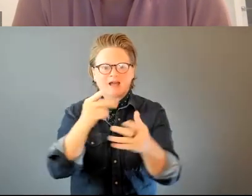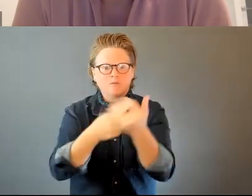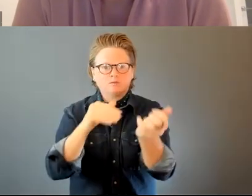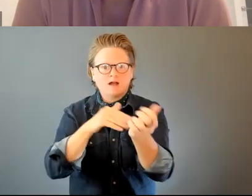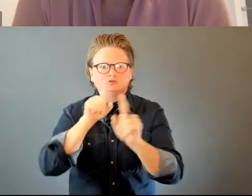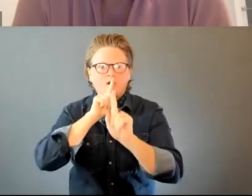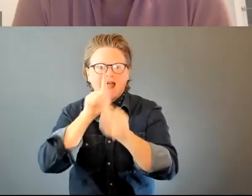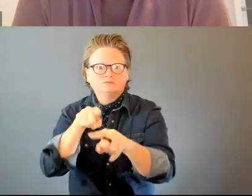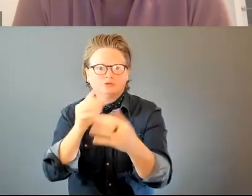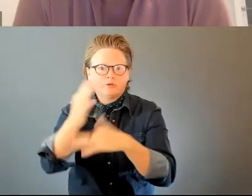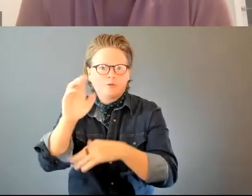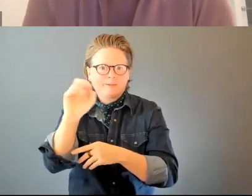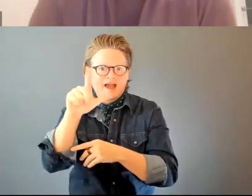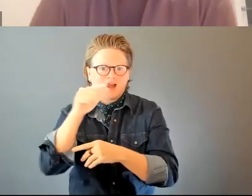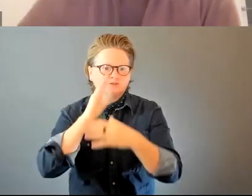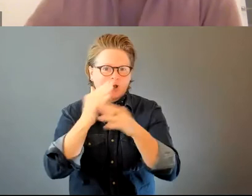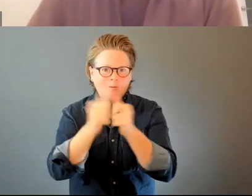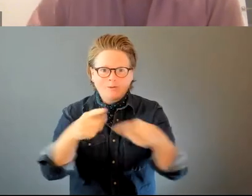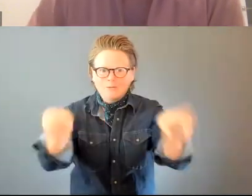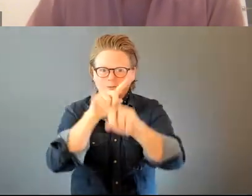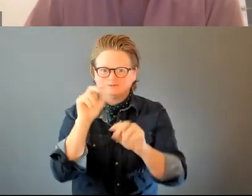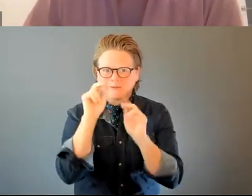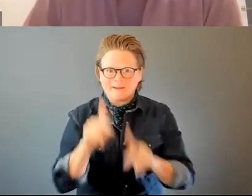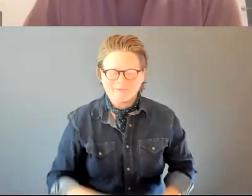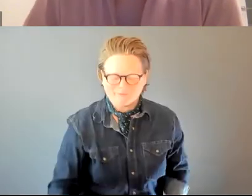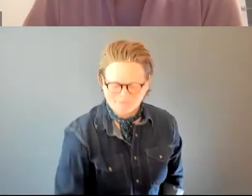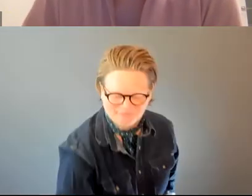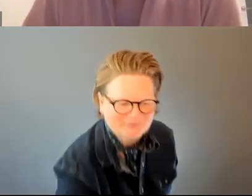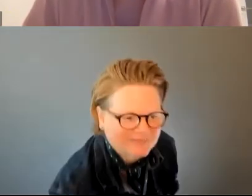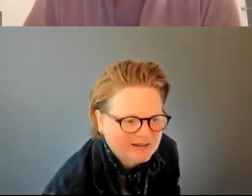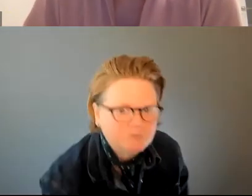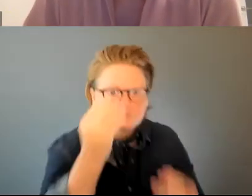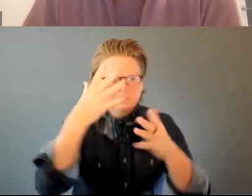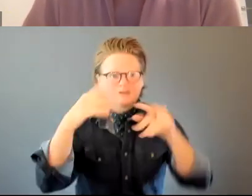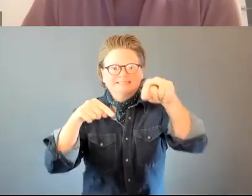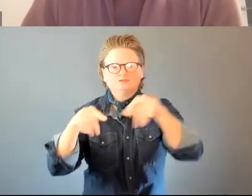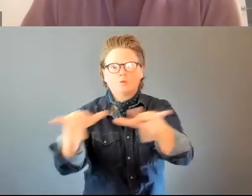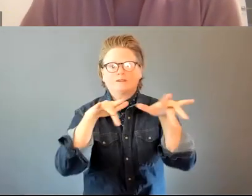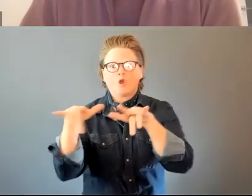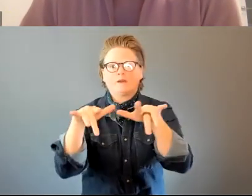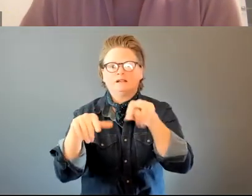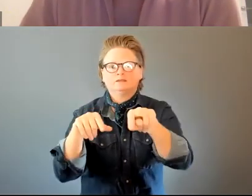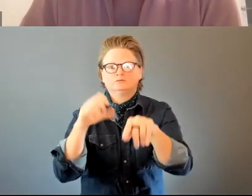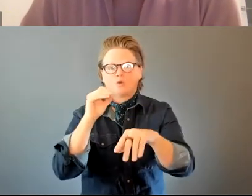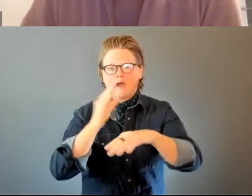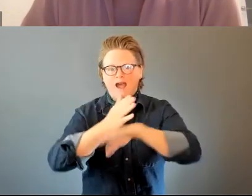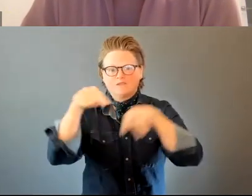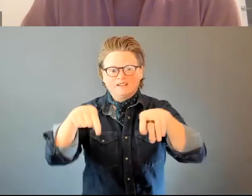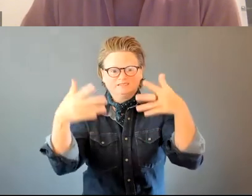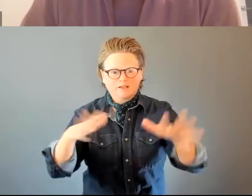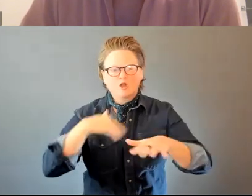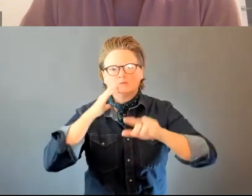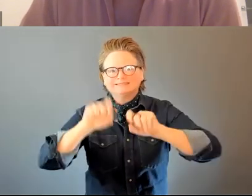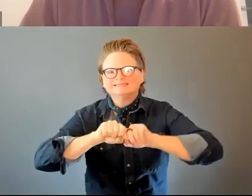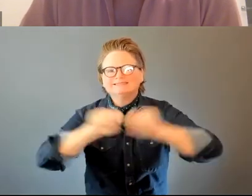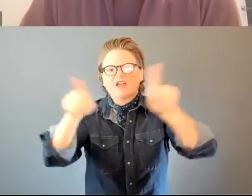And then when I have any more questions or whatever, I can send that to Isaac, and then you guys can maybe help answer some more questions if we have them. And this